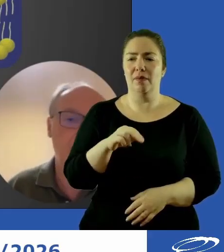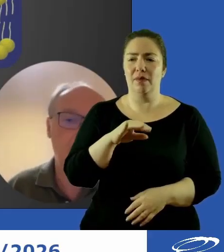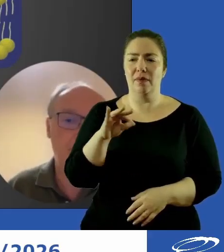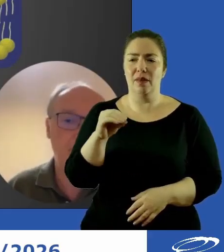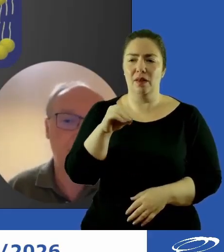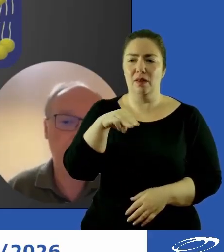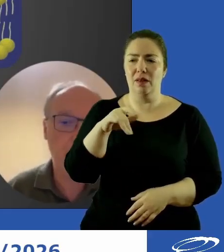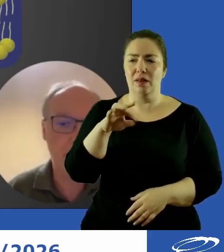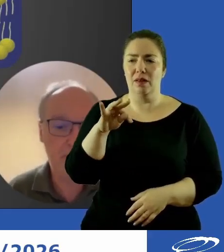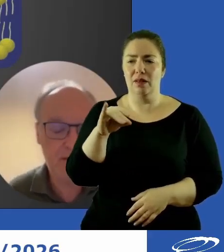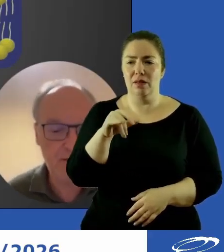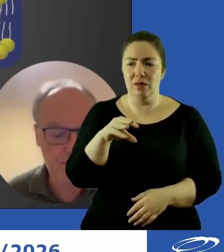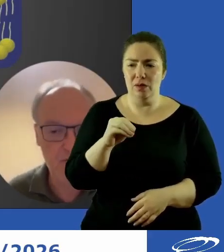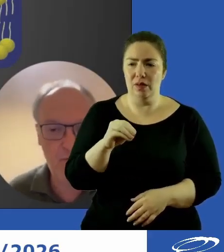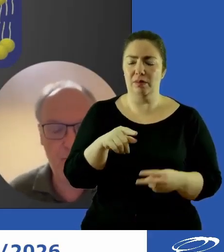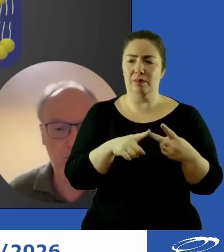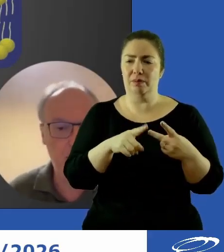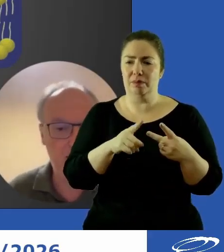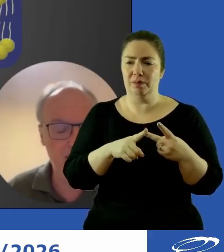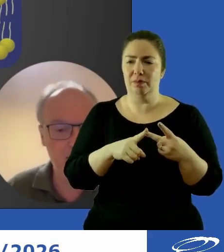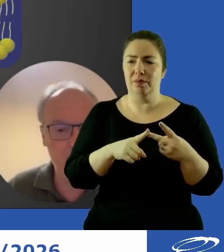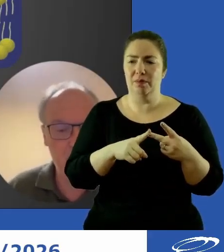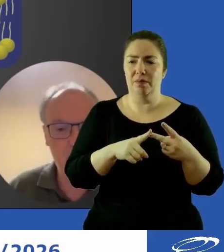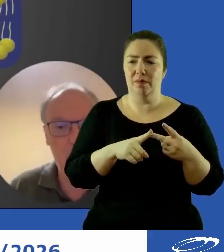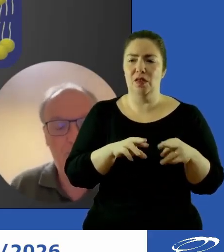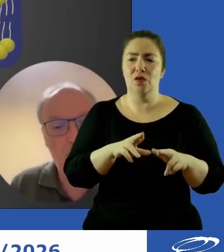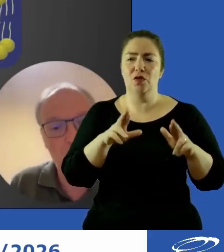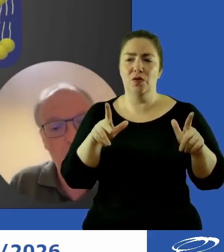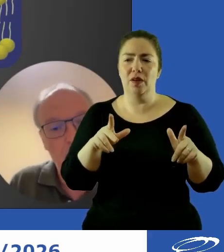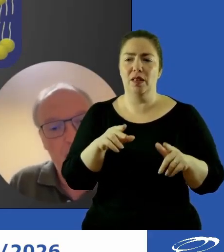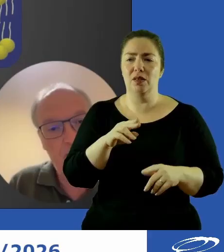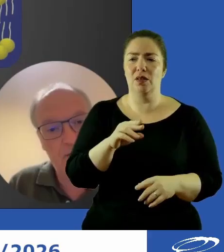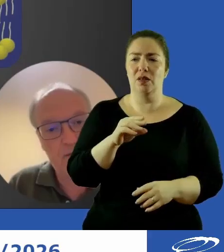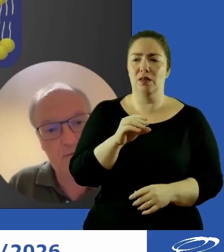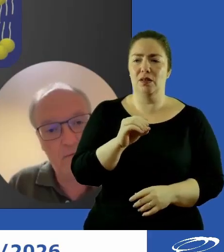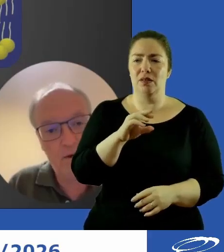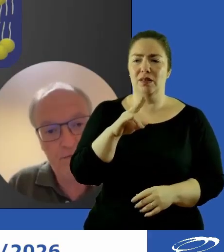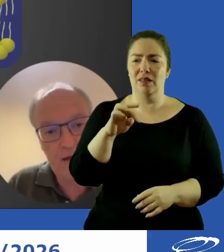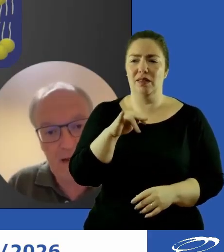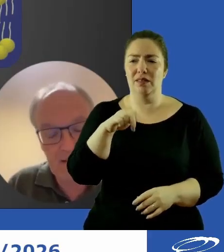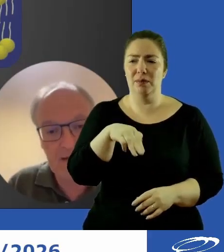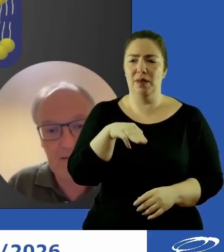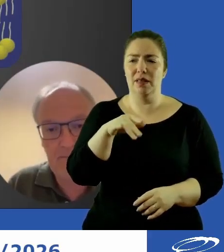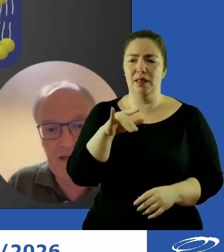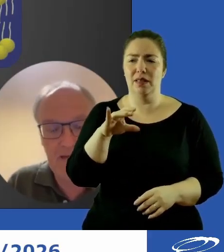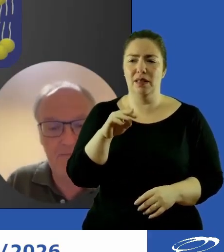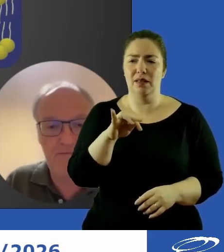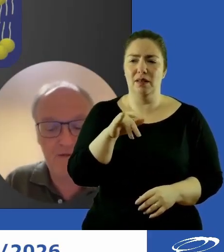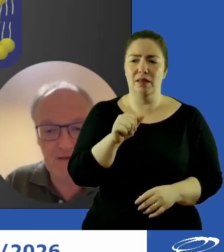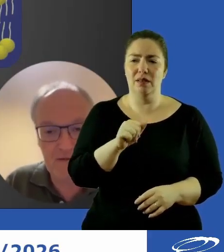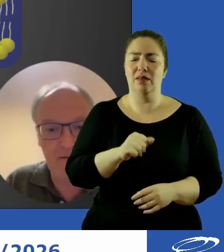a little bit difference with oritabensin, as I mentioned before, because one of the classical mechanism